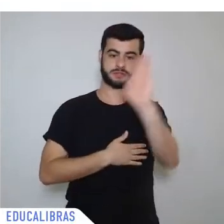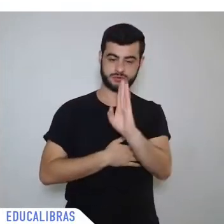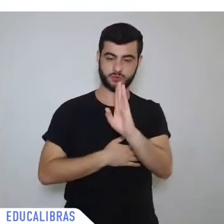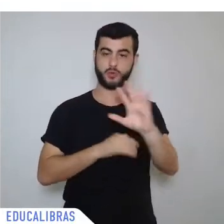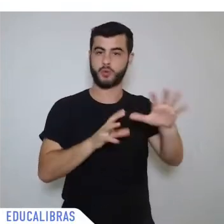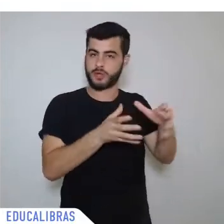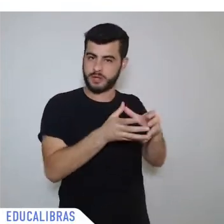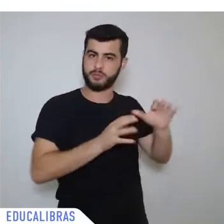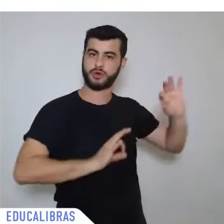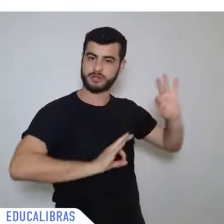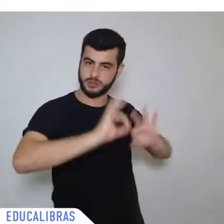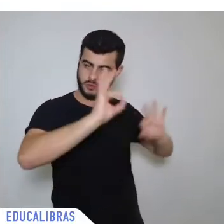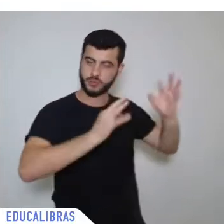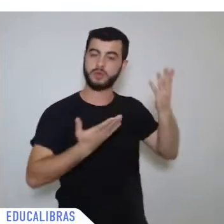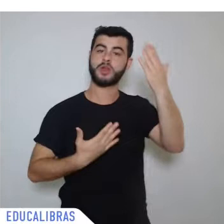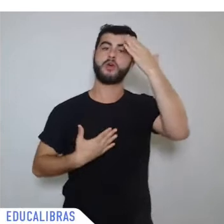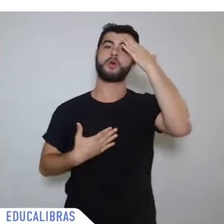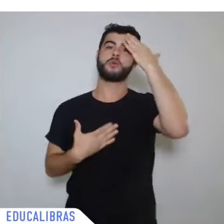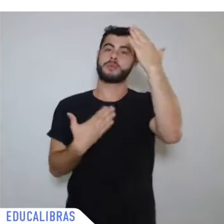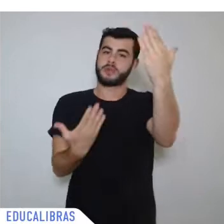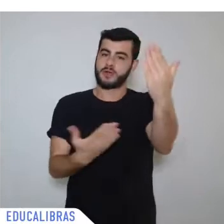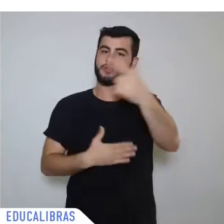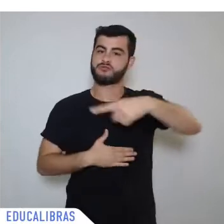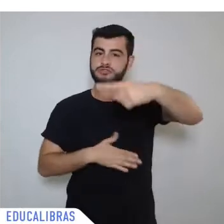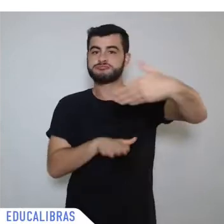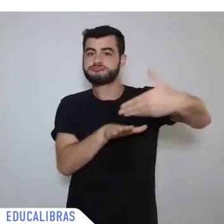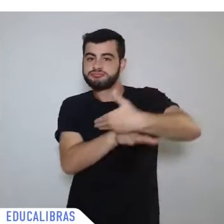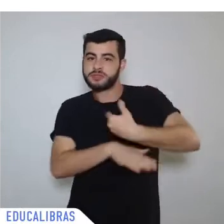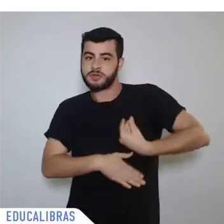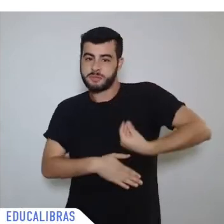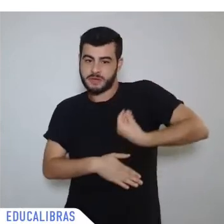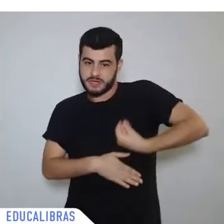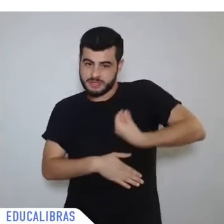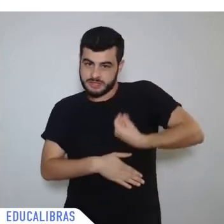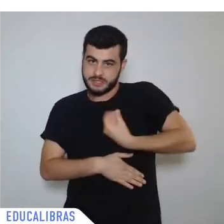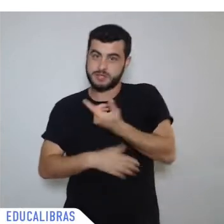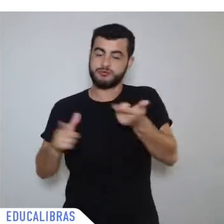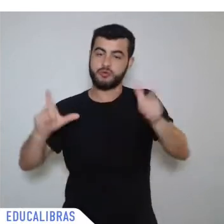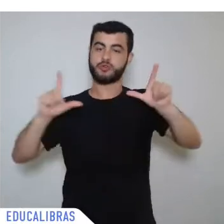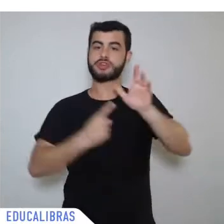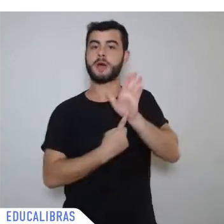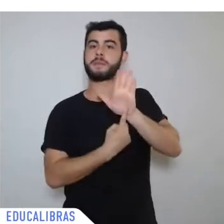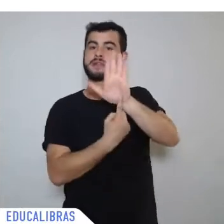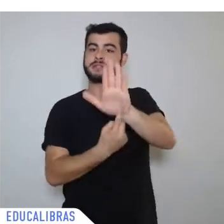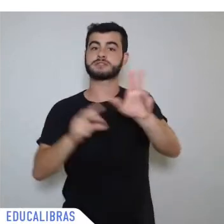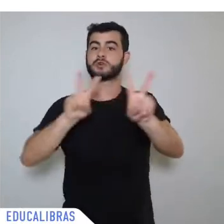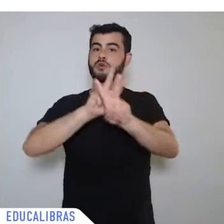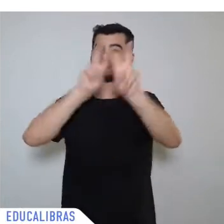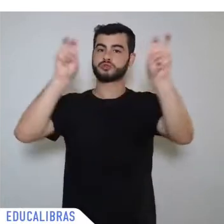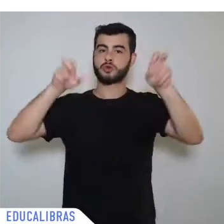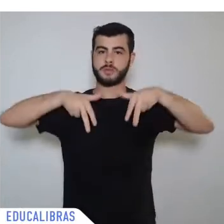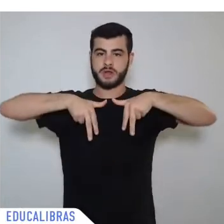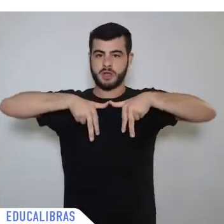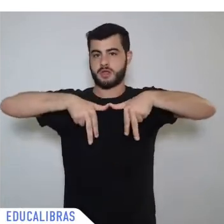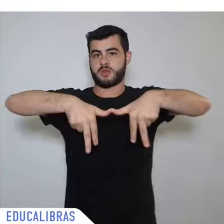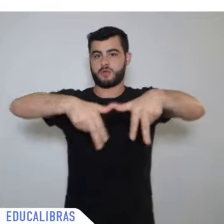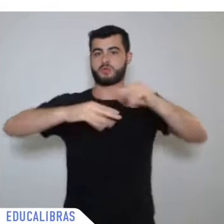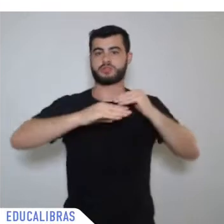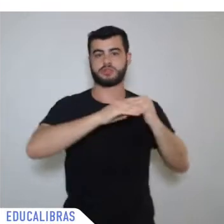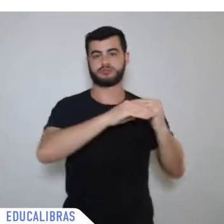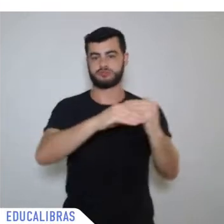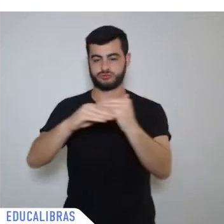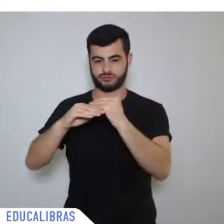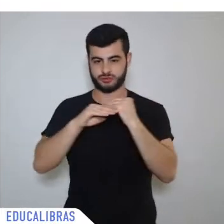of the organizing team, I would like to thank everyone for participating in our panel on gender equality.